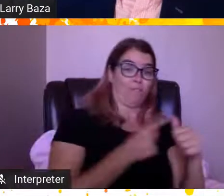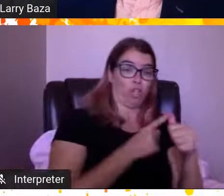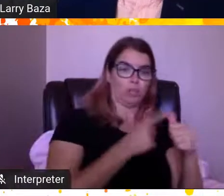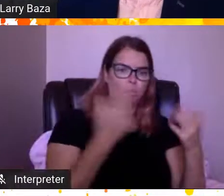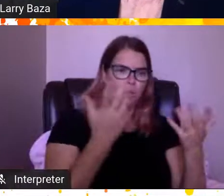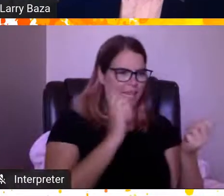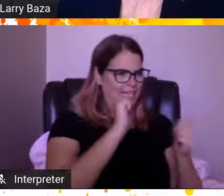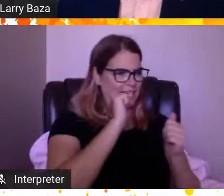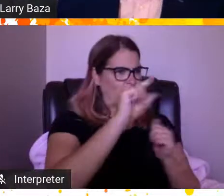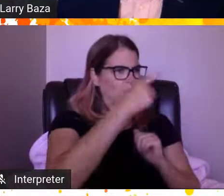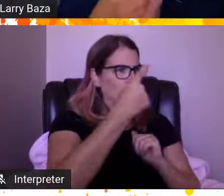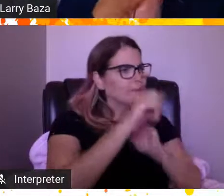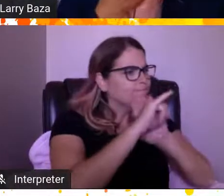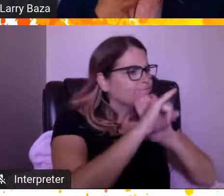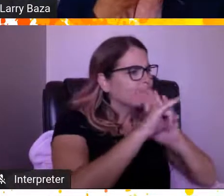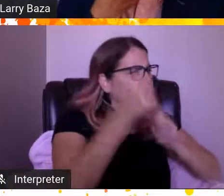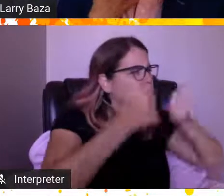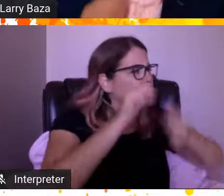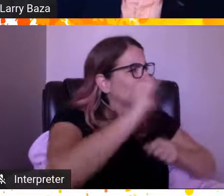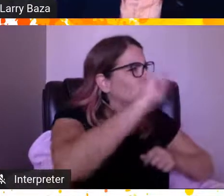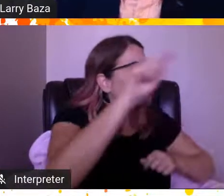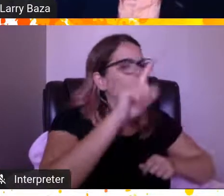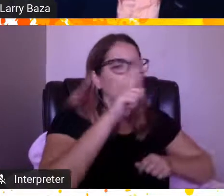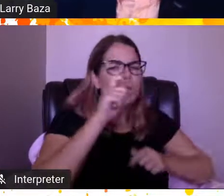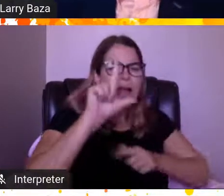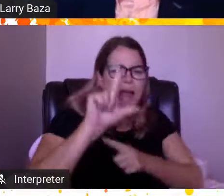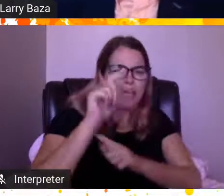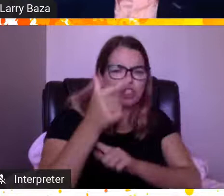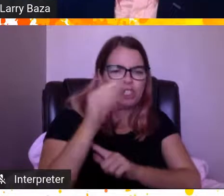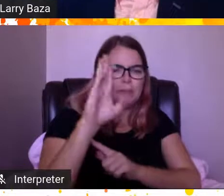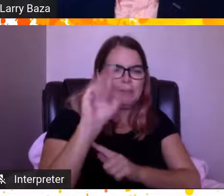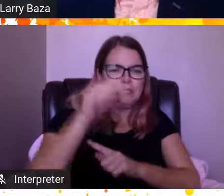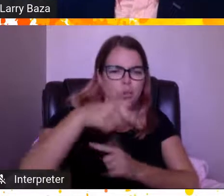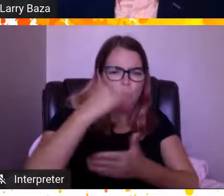LGBT artists and into more of